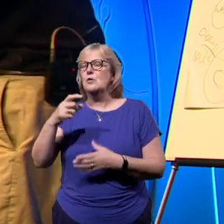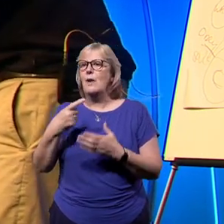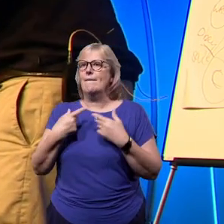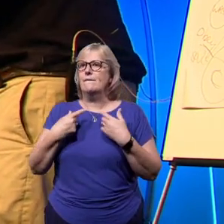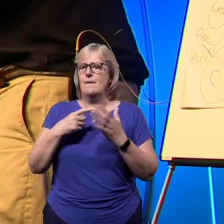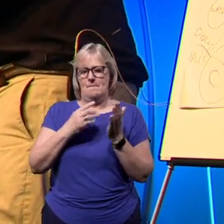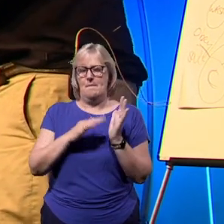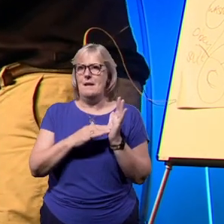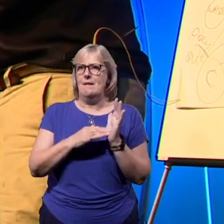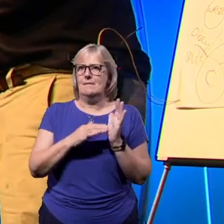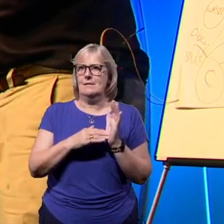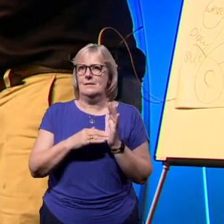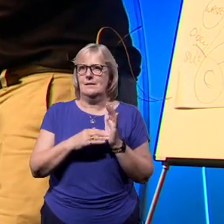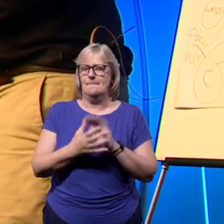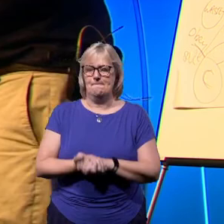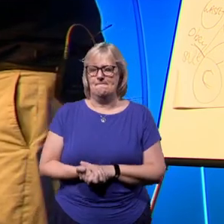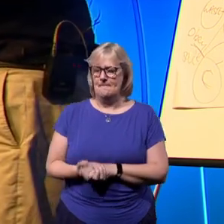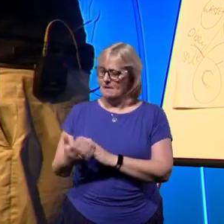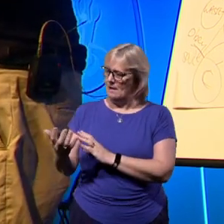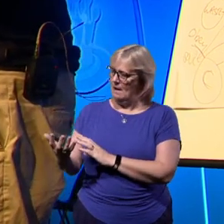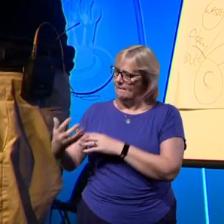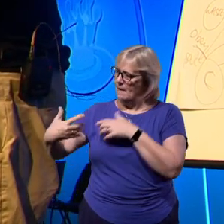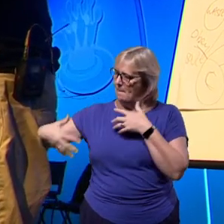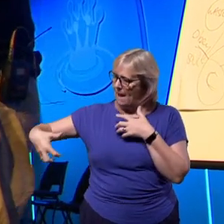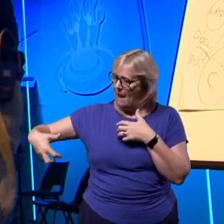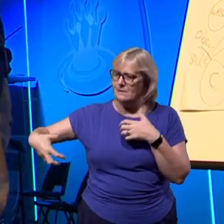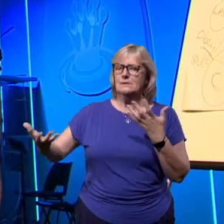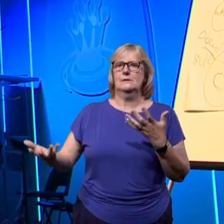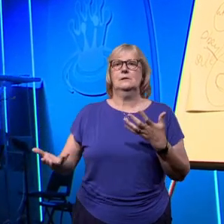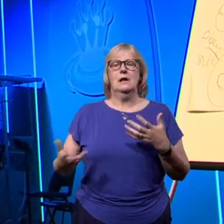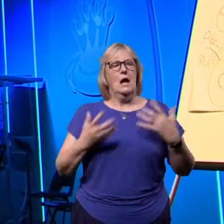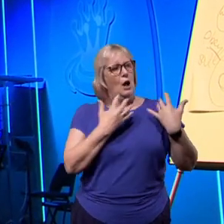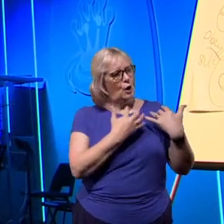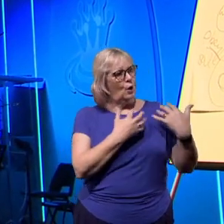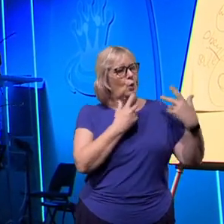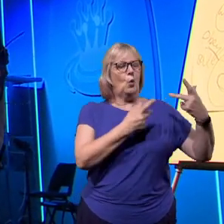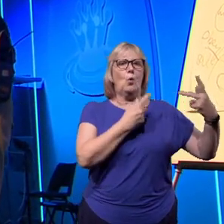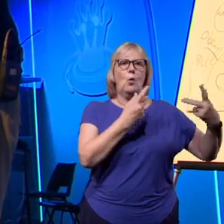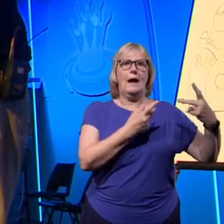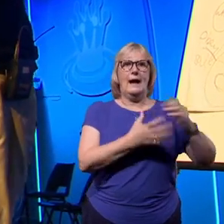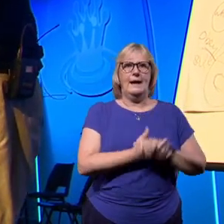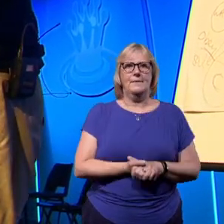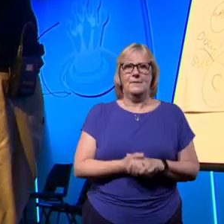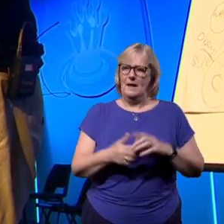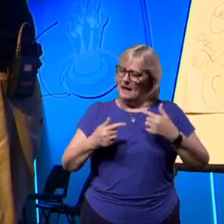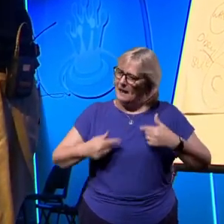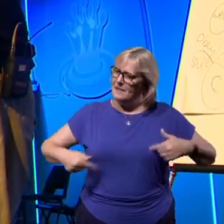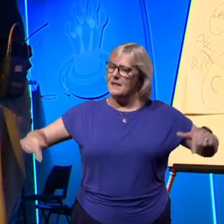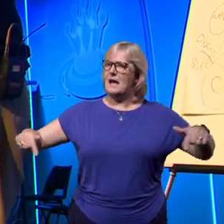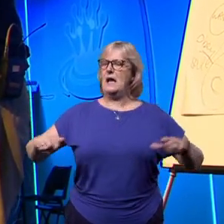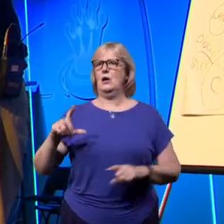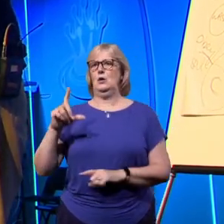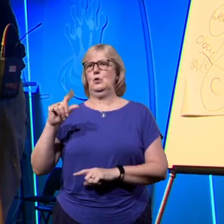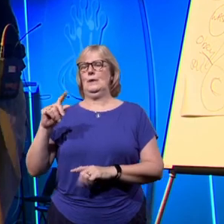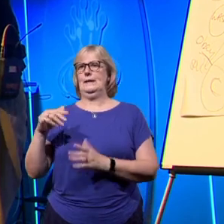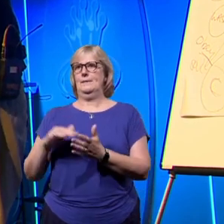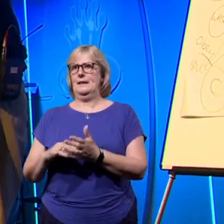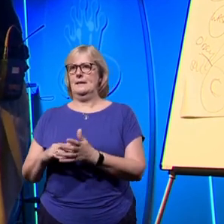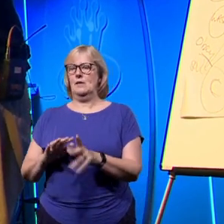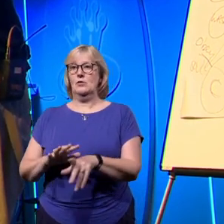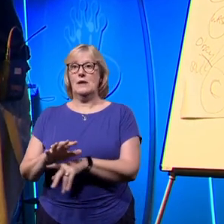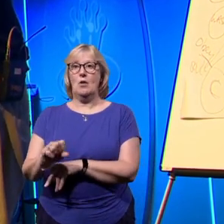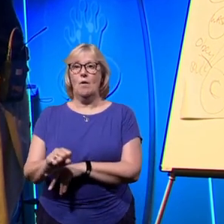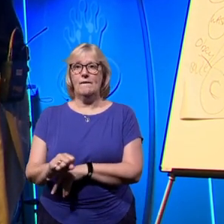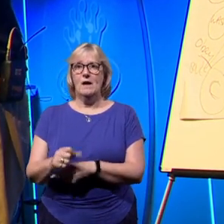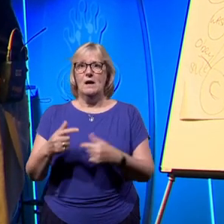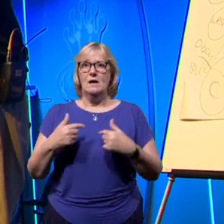band and a choir, and they were given 8 minutes, and they took 20. So his talk was taken out.